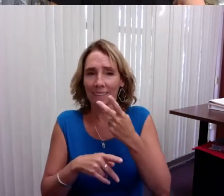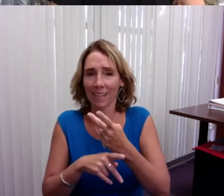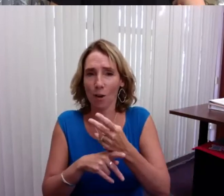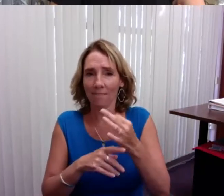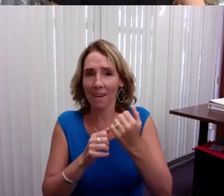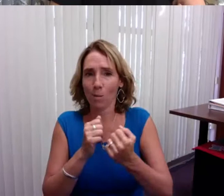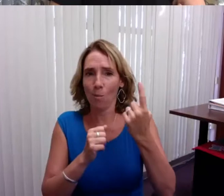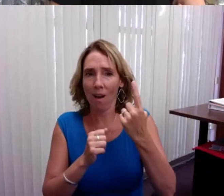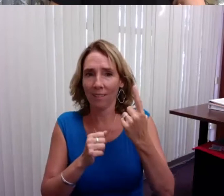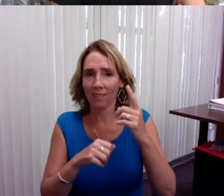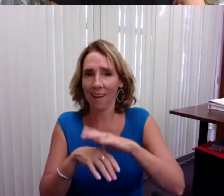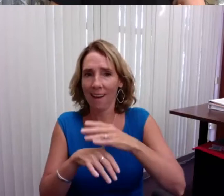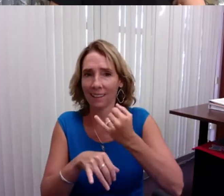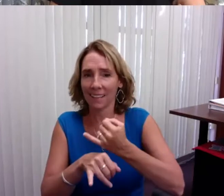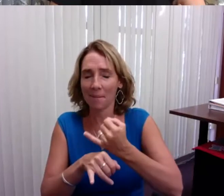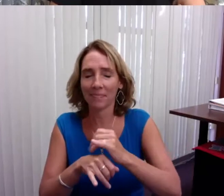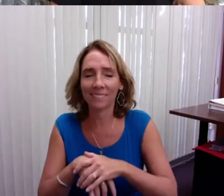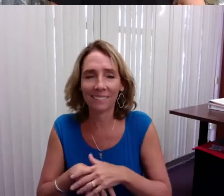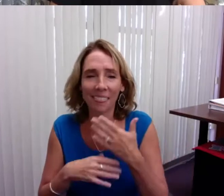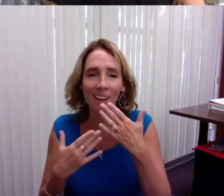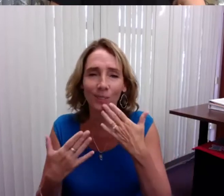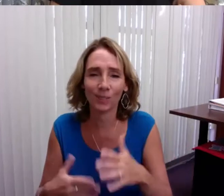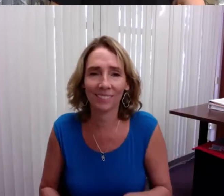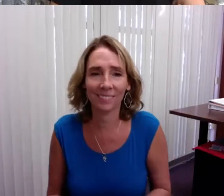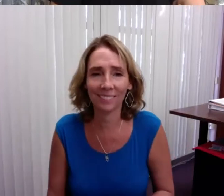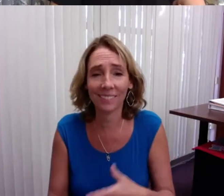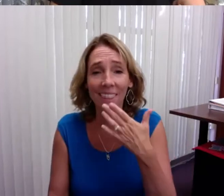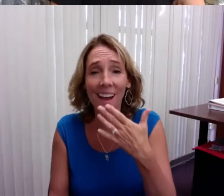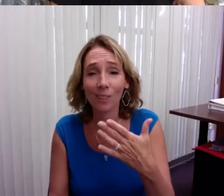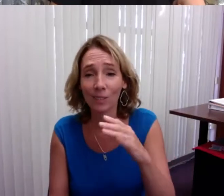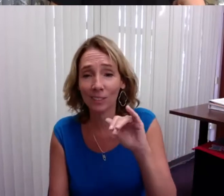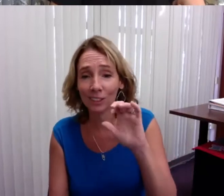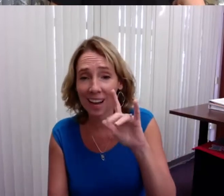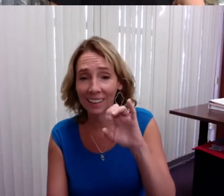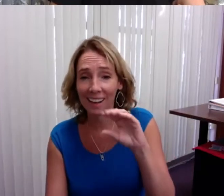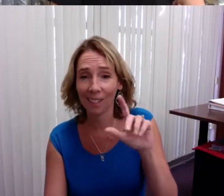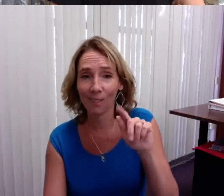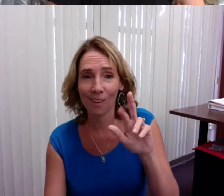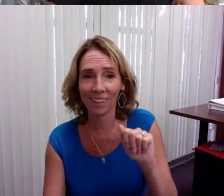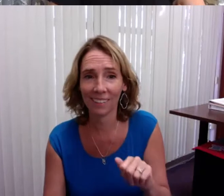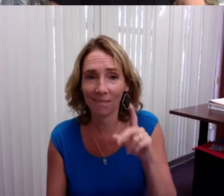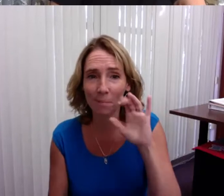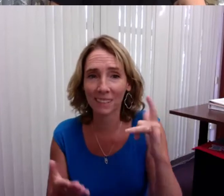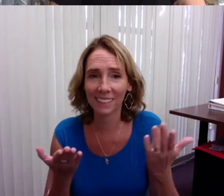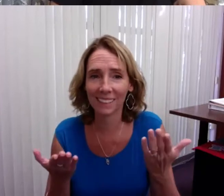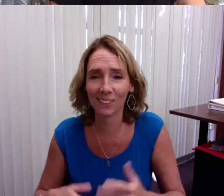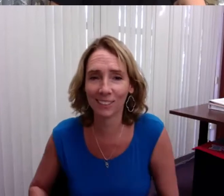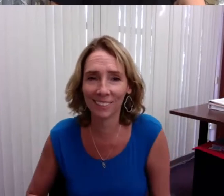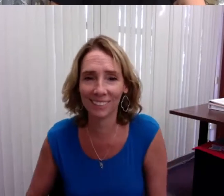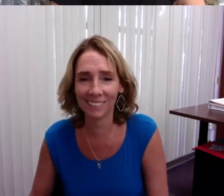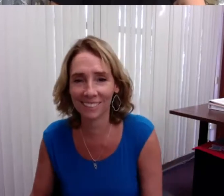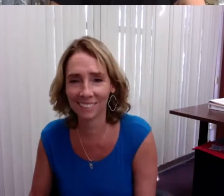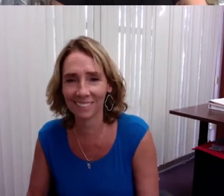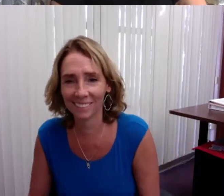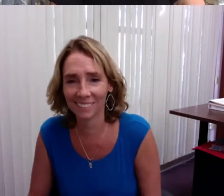children's safety at the utmost importance for everyone on campus for that matter. So thank you to Jackie and Laura. Thank